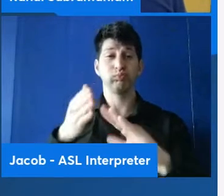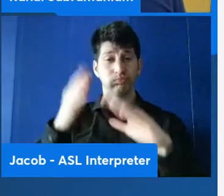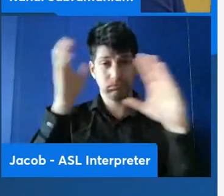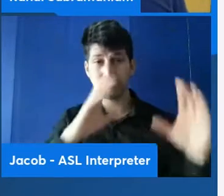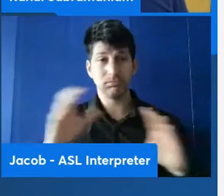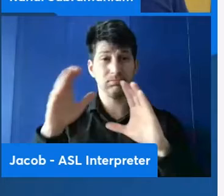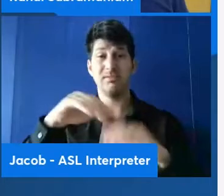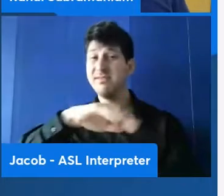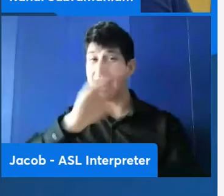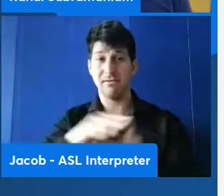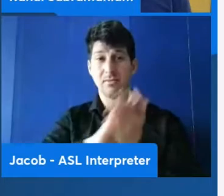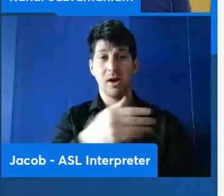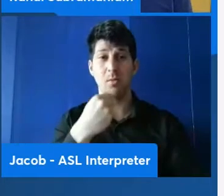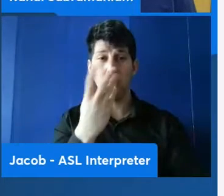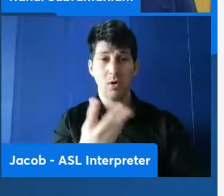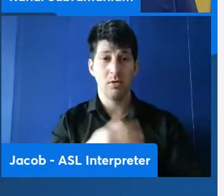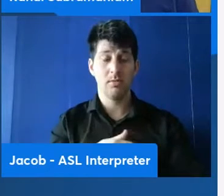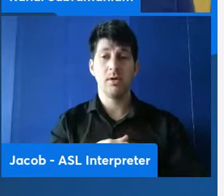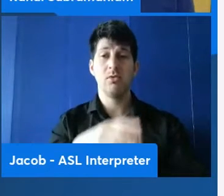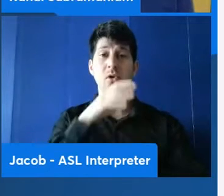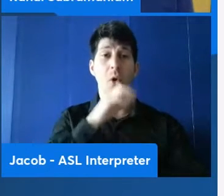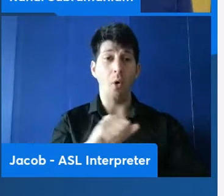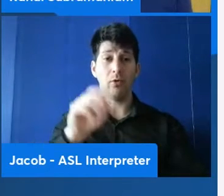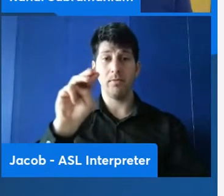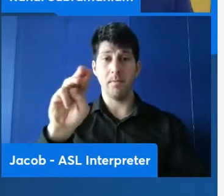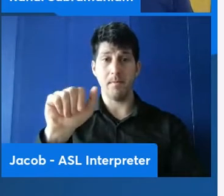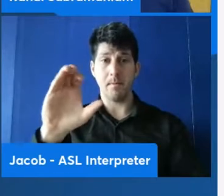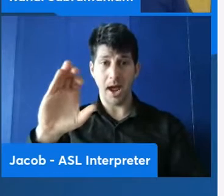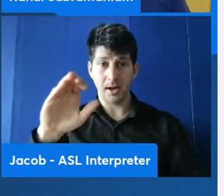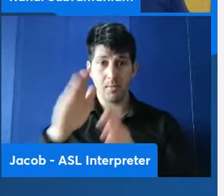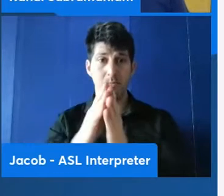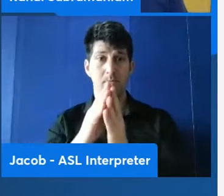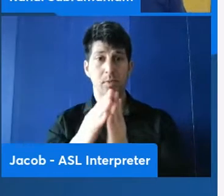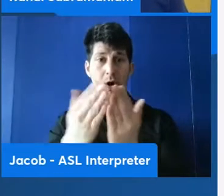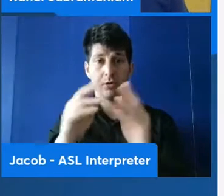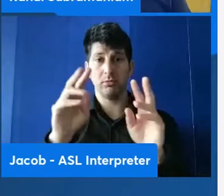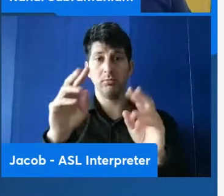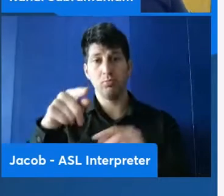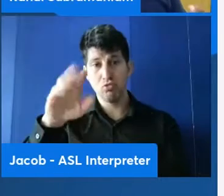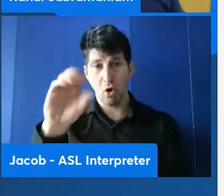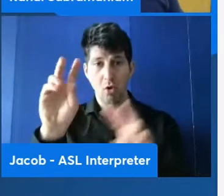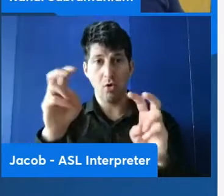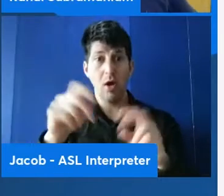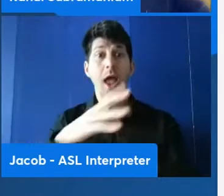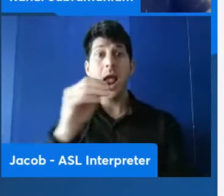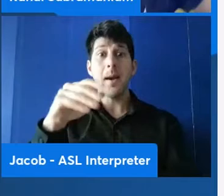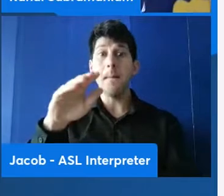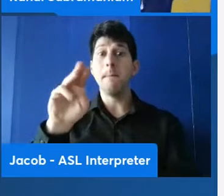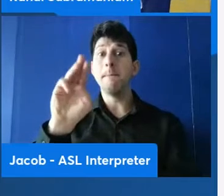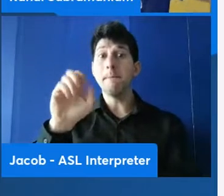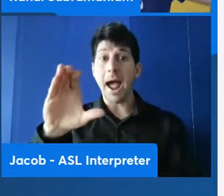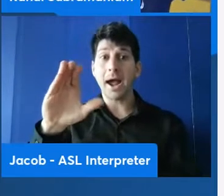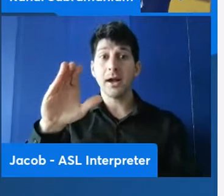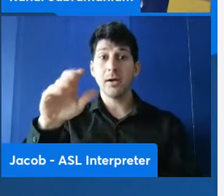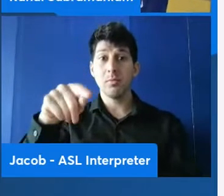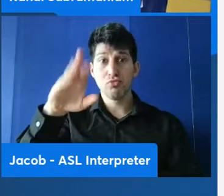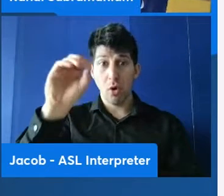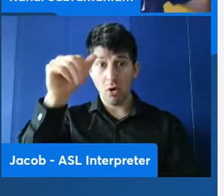even warm. And my old MacBook Pro, and in fact, even a Mac Pro, if you remember the